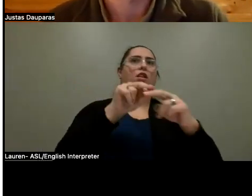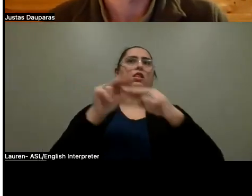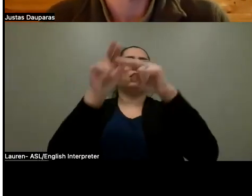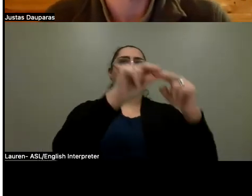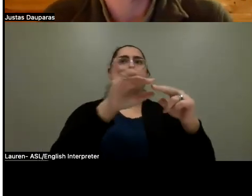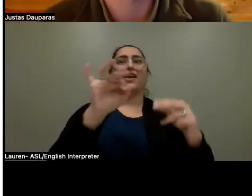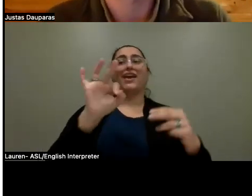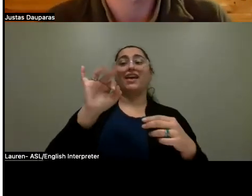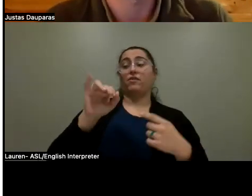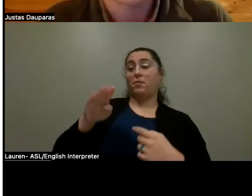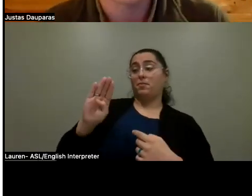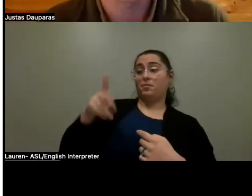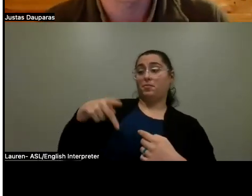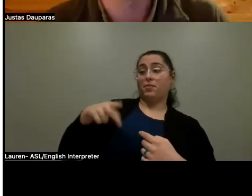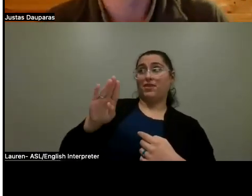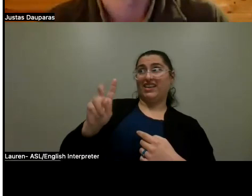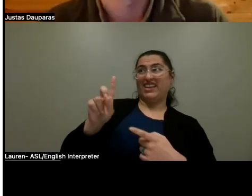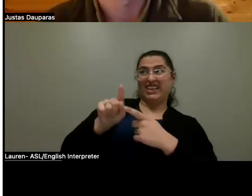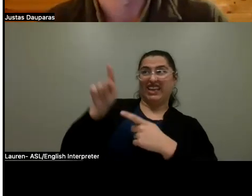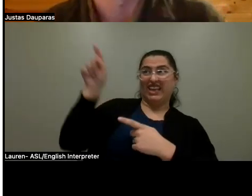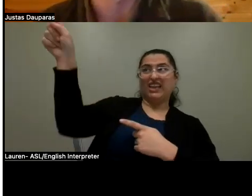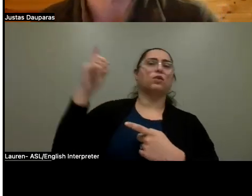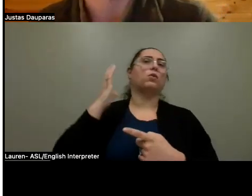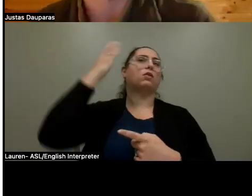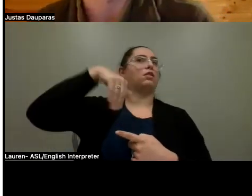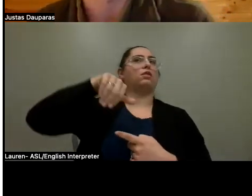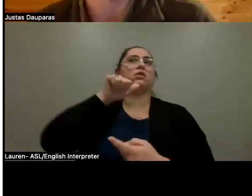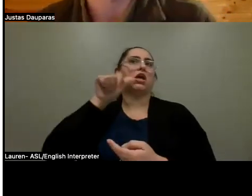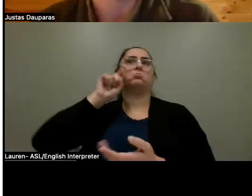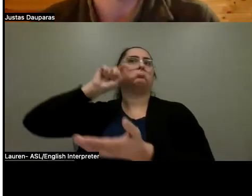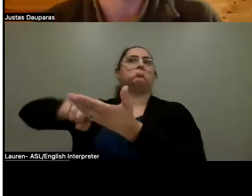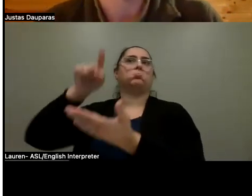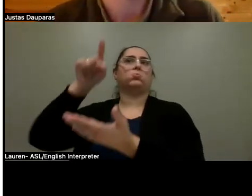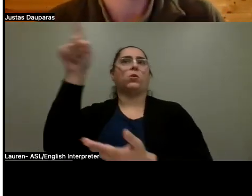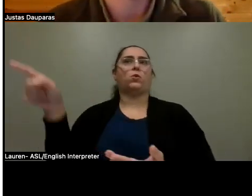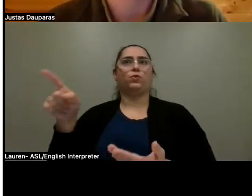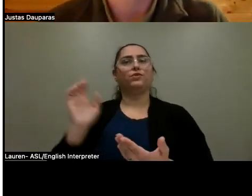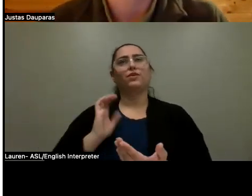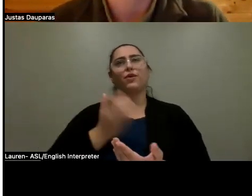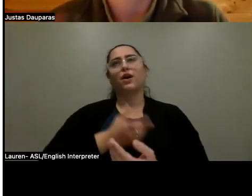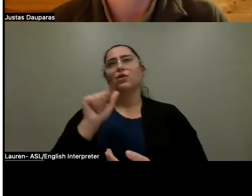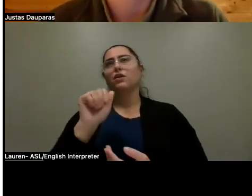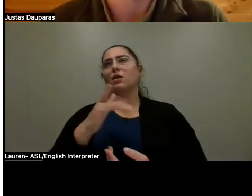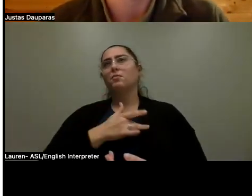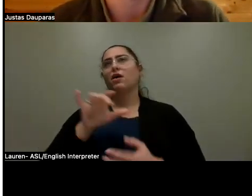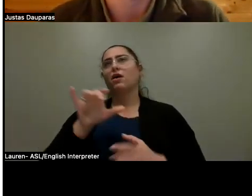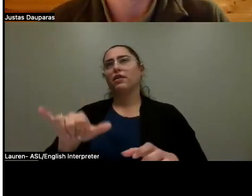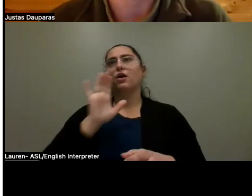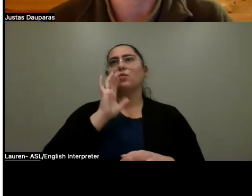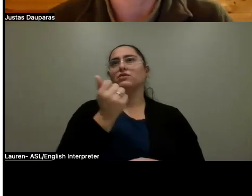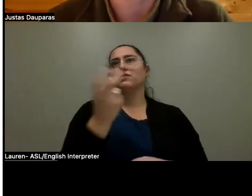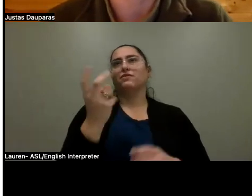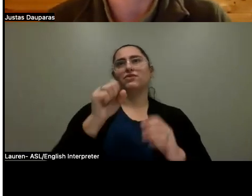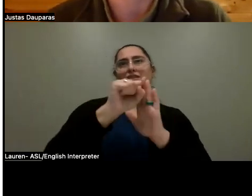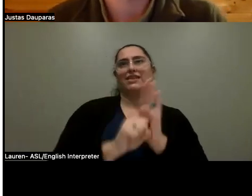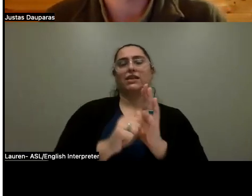away. And that's how people, for example, in our lab are doing this multi-state design, just taking 2 states and inputting them in the same PDB and